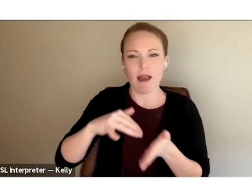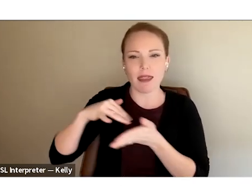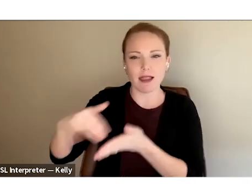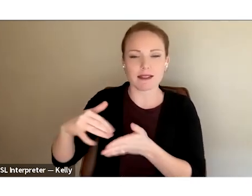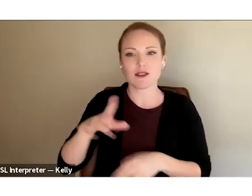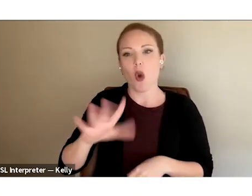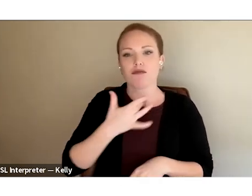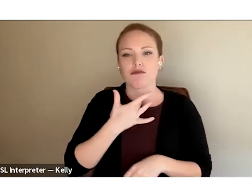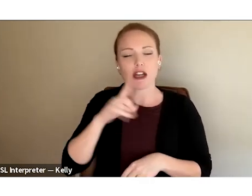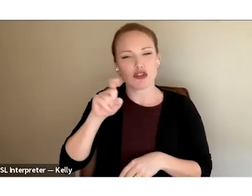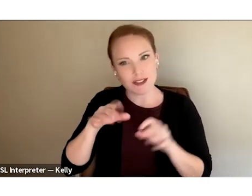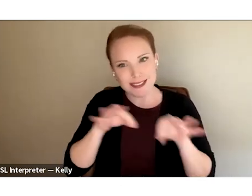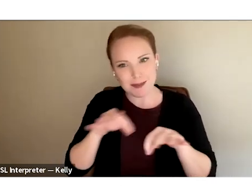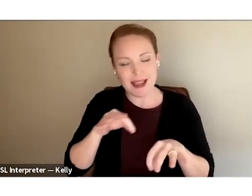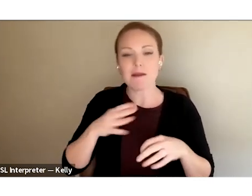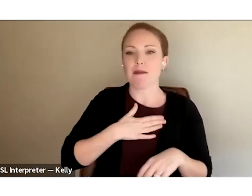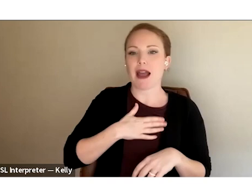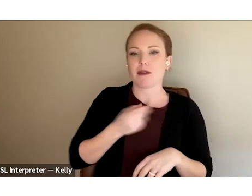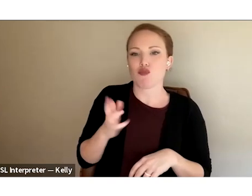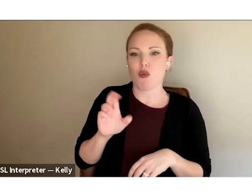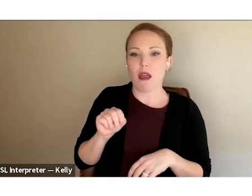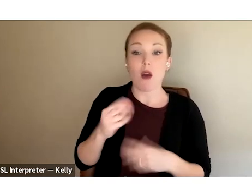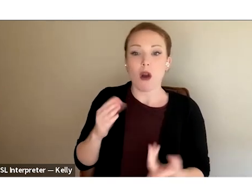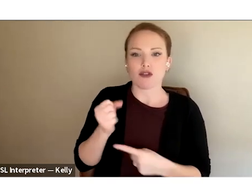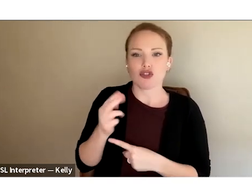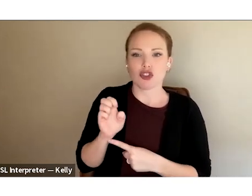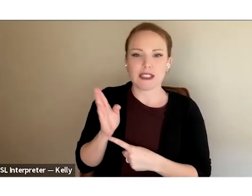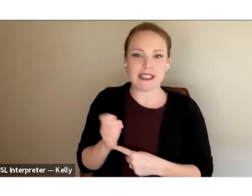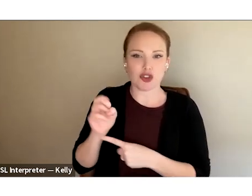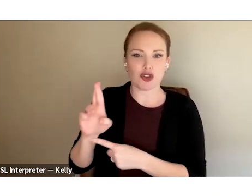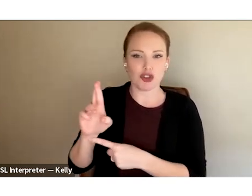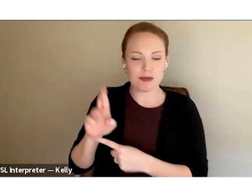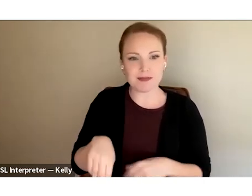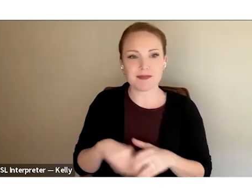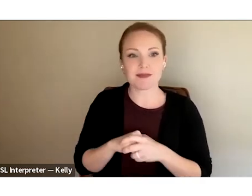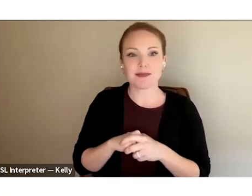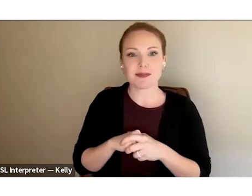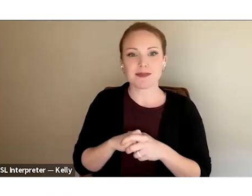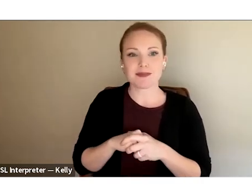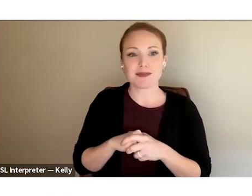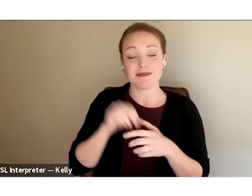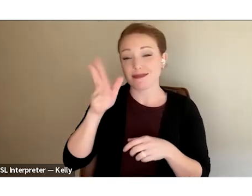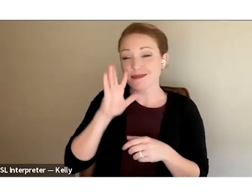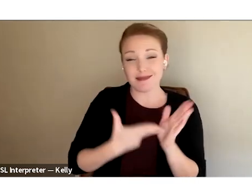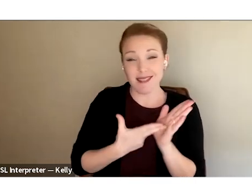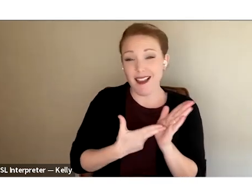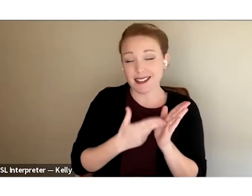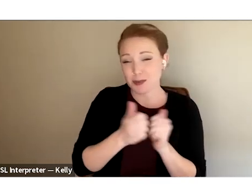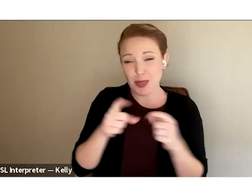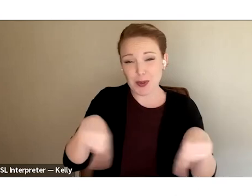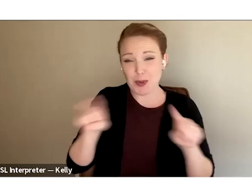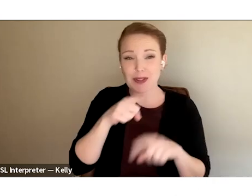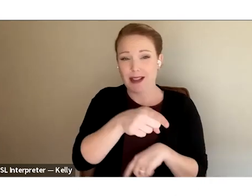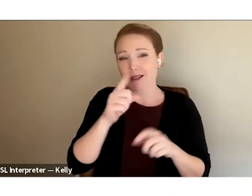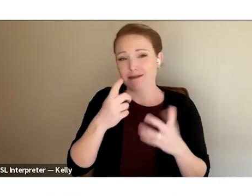should have said this on my title, I go by she, her pronouns. And I had this moment, I'm just going to be honest with you all, as I was putting this